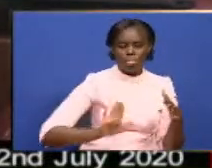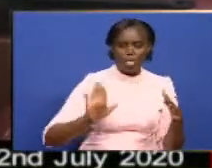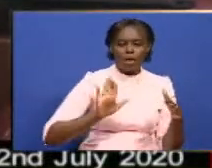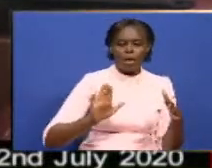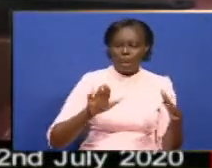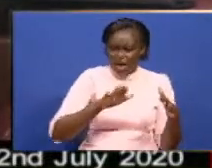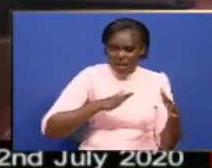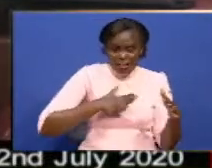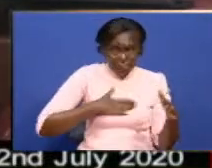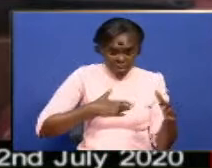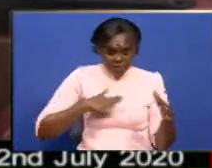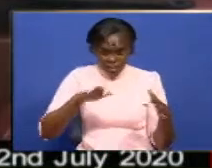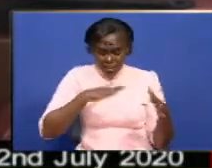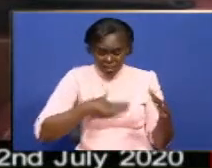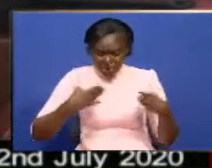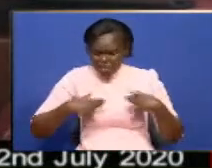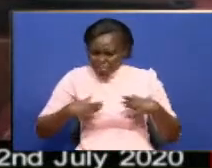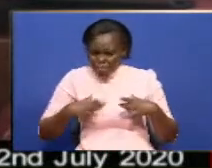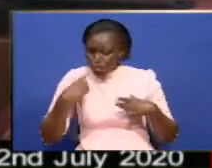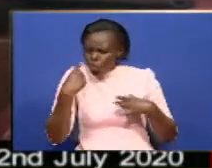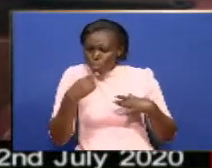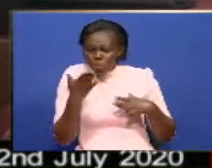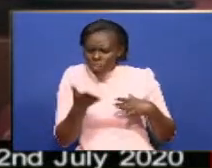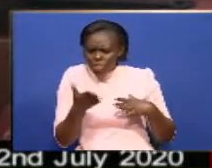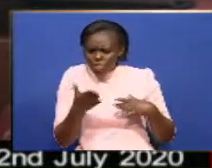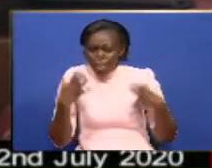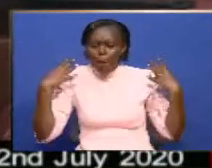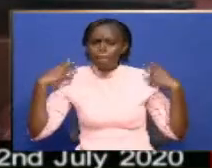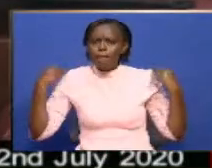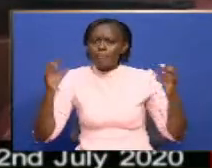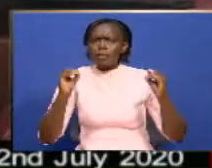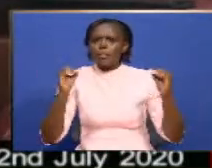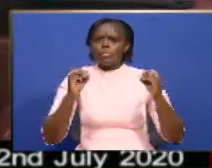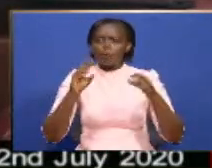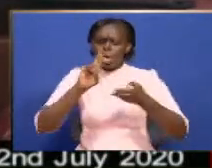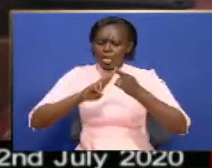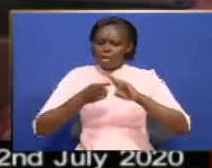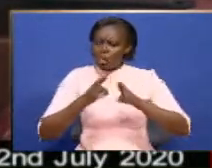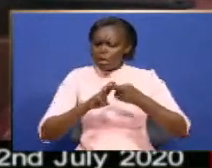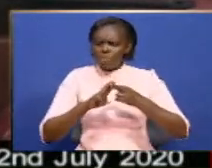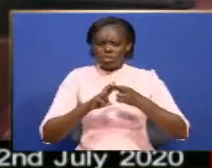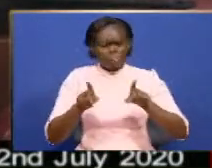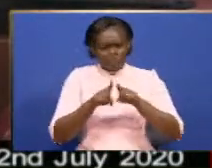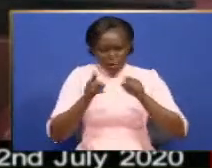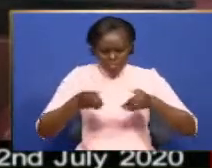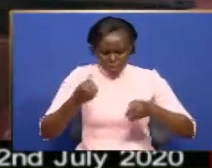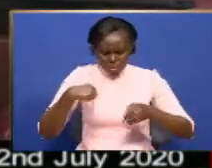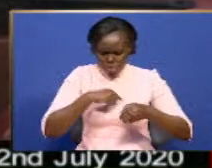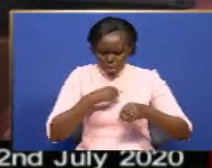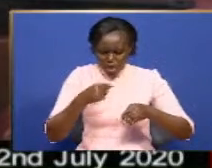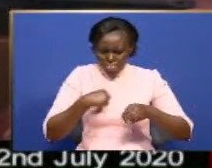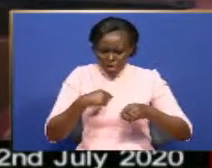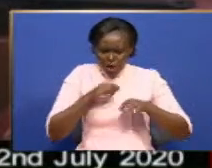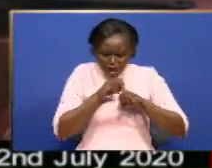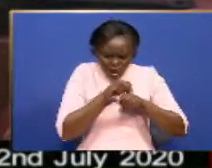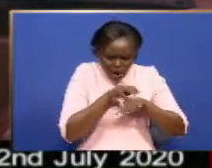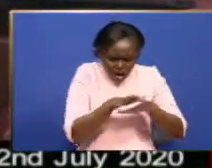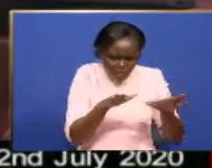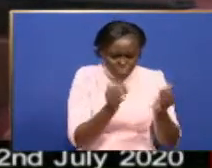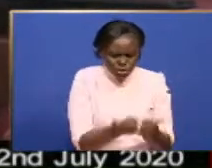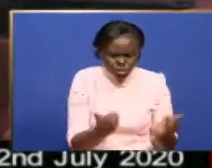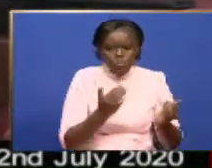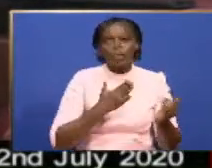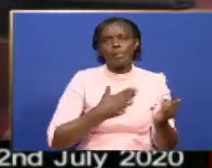find people who do not practice relationships the way we do. So they tend to influence our